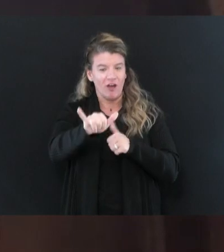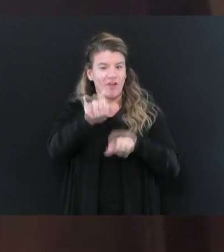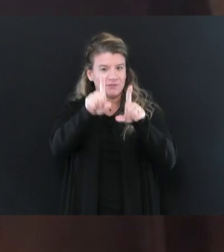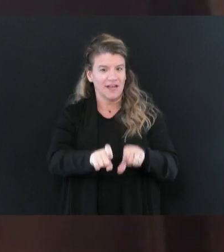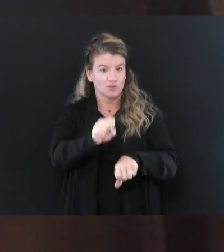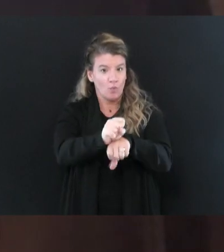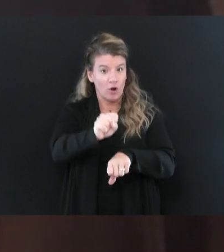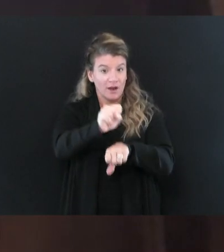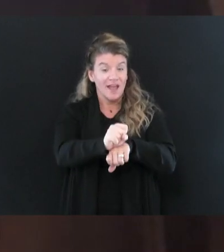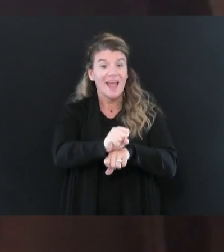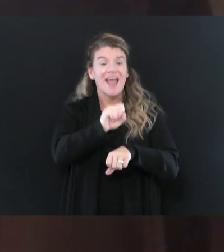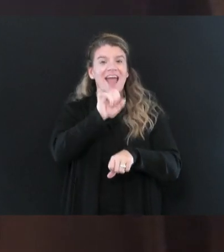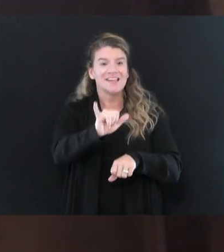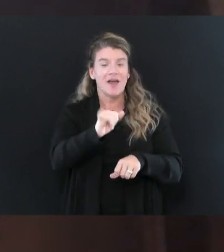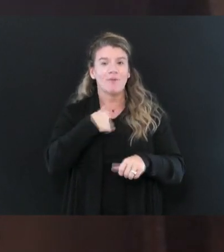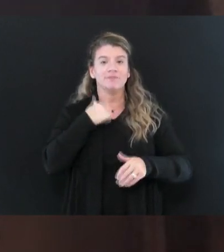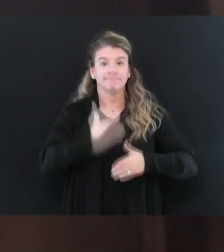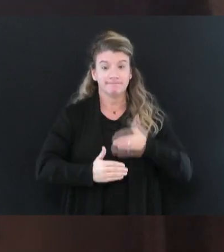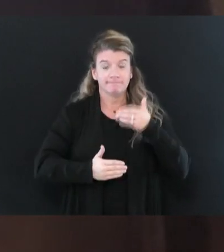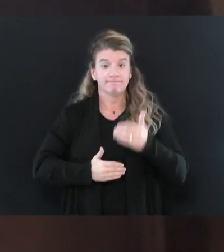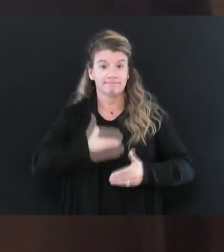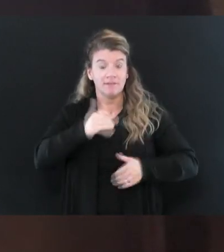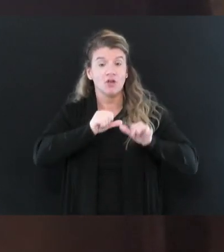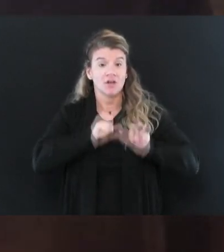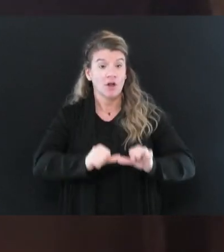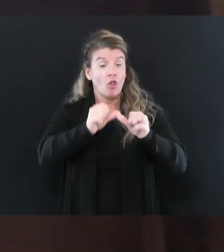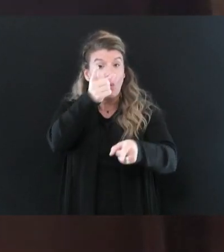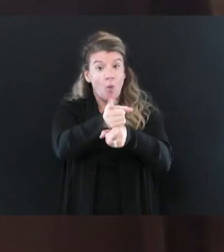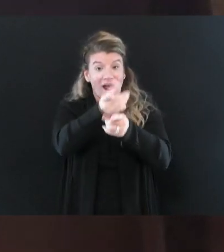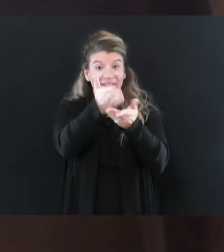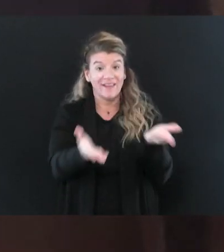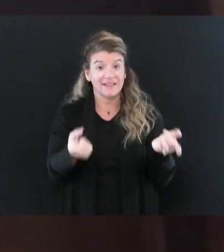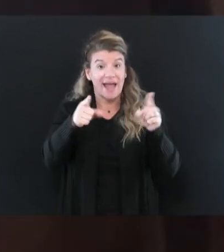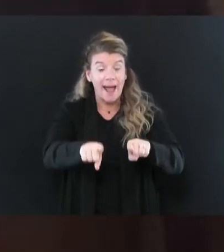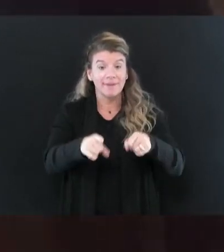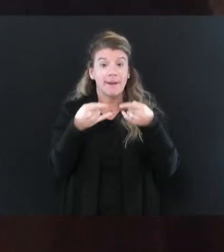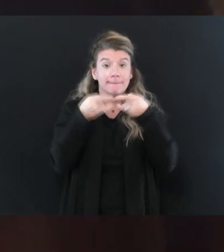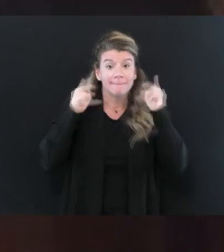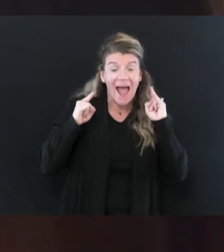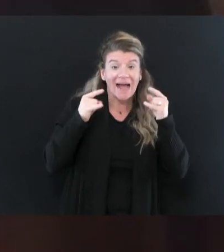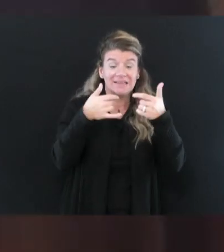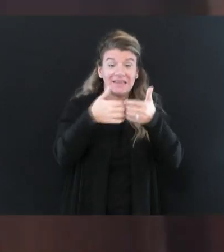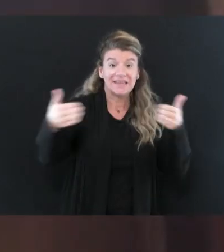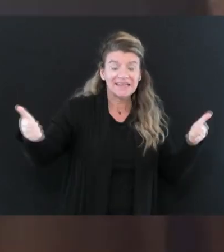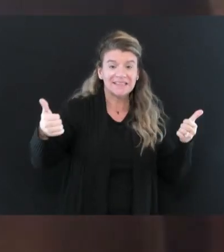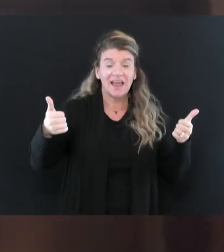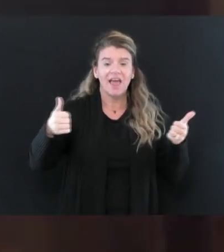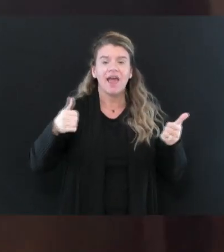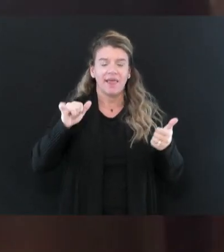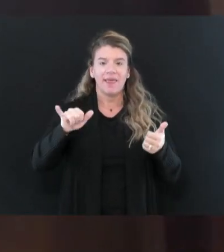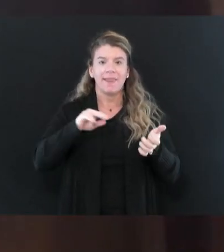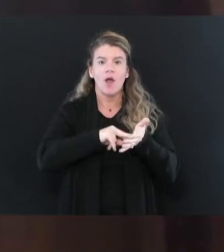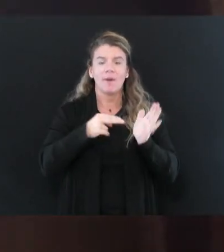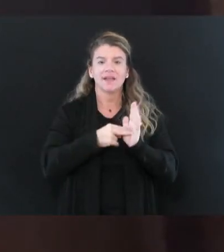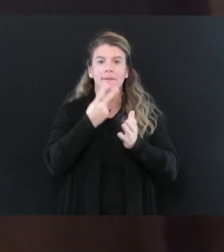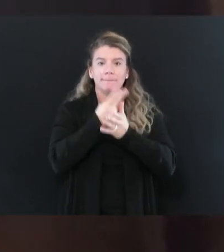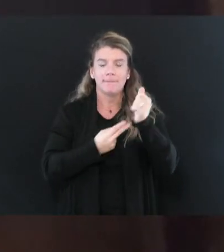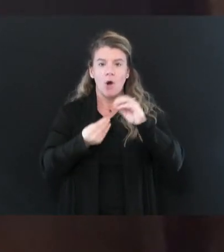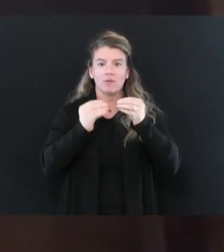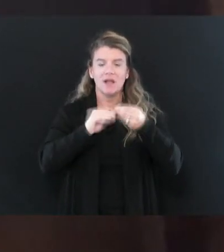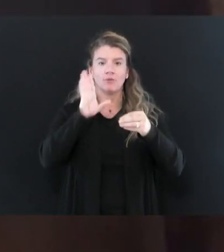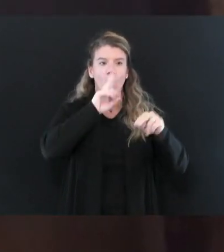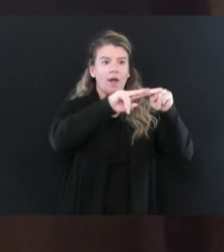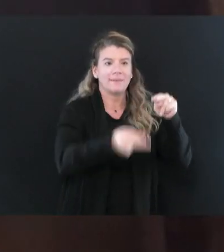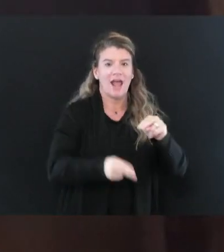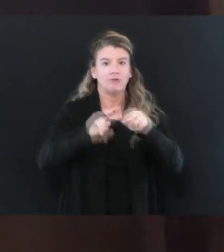continue to do the right things in the community, mask distancing, all that, then both of those should come down together, which makes you feel really